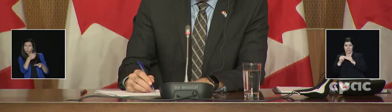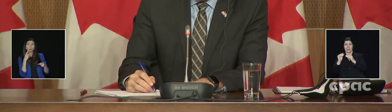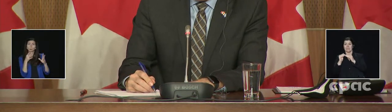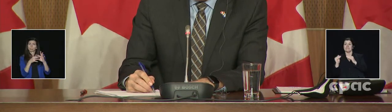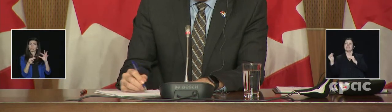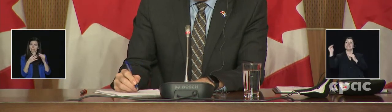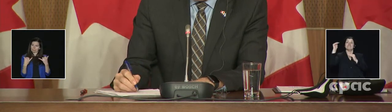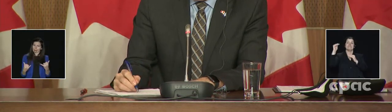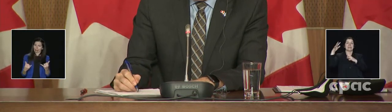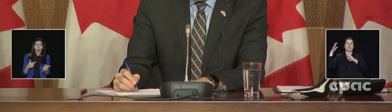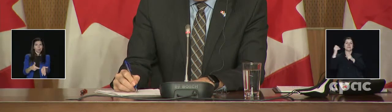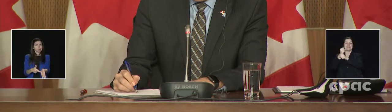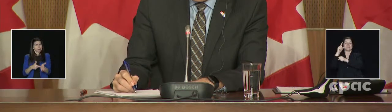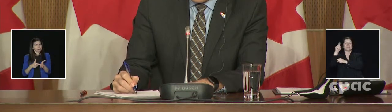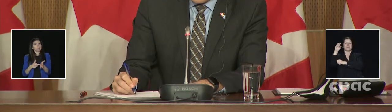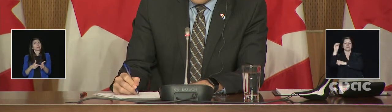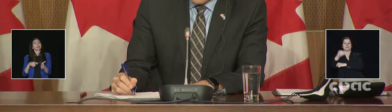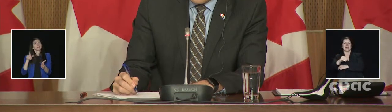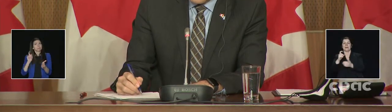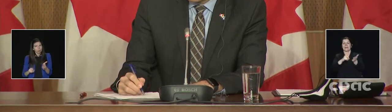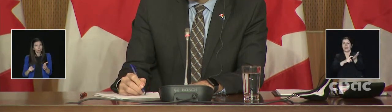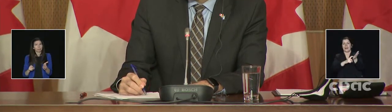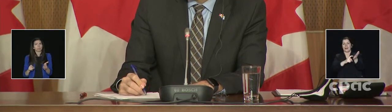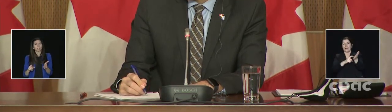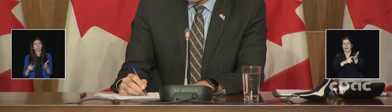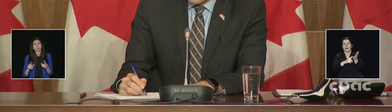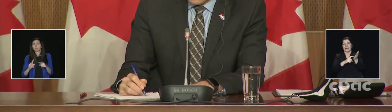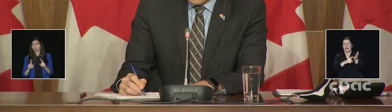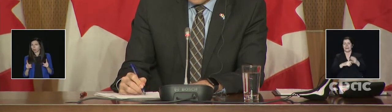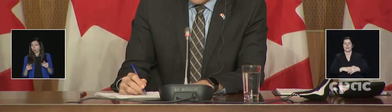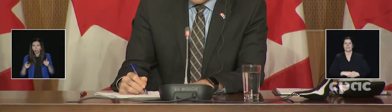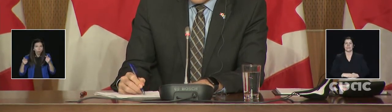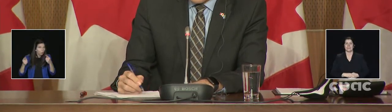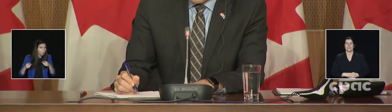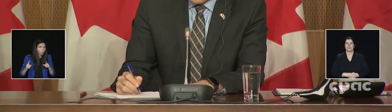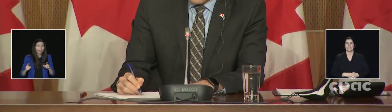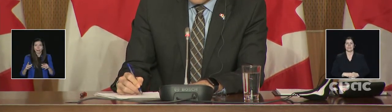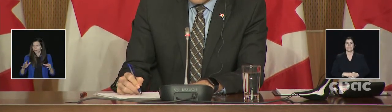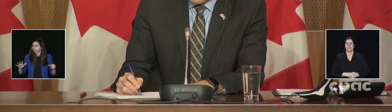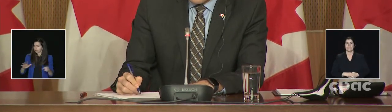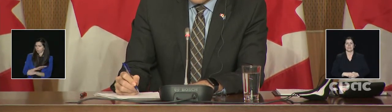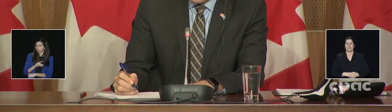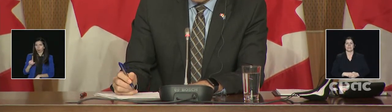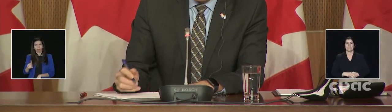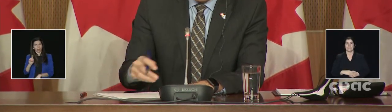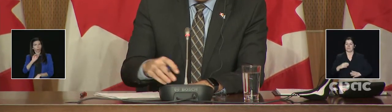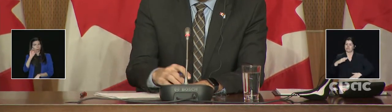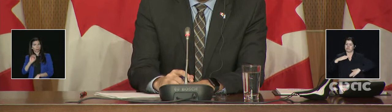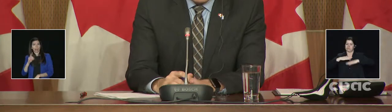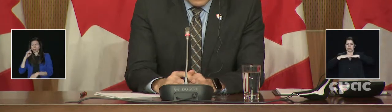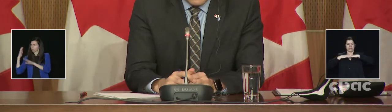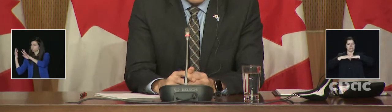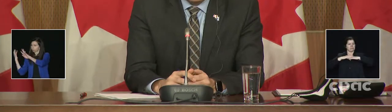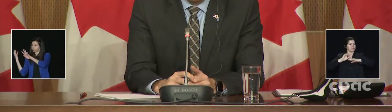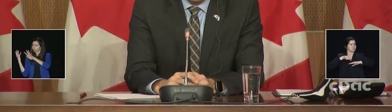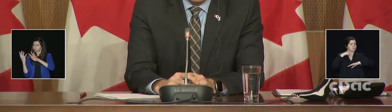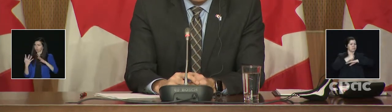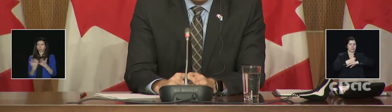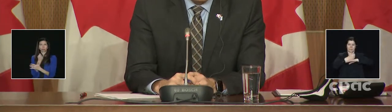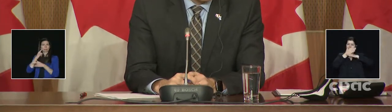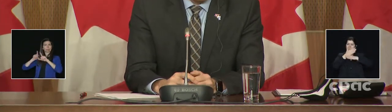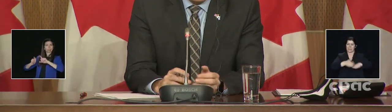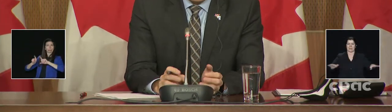we actually going to have that fully in place? Will we be able to have it fully in place? Thank